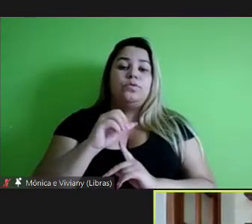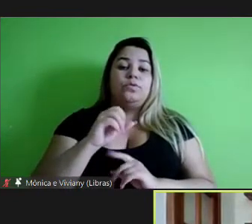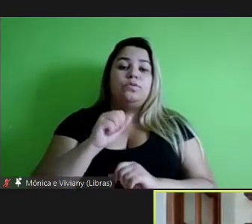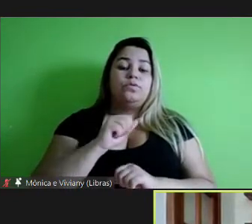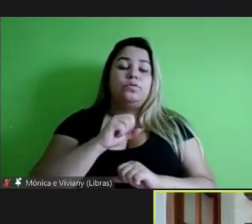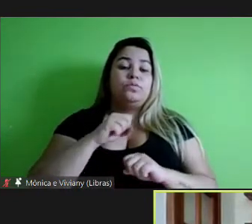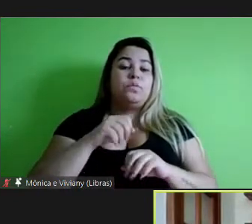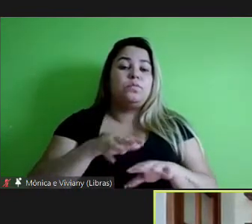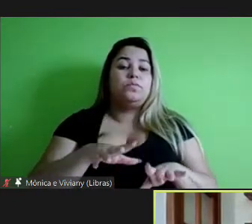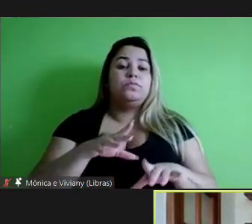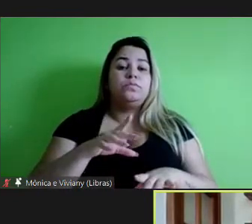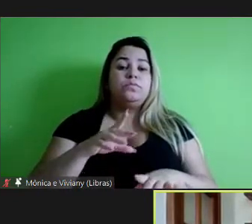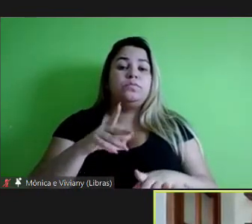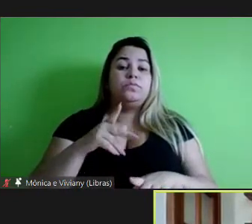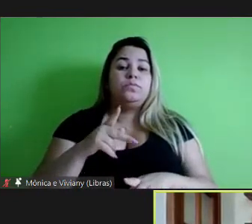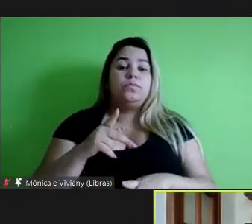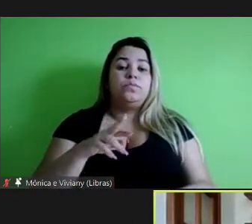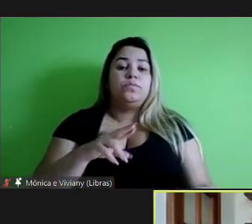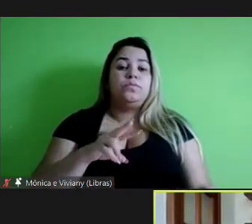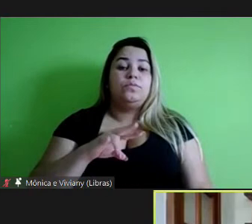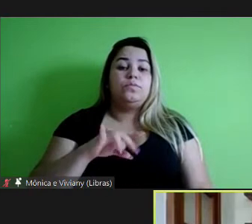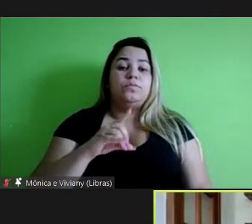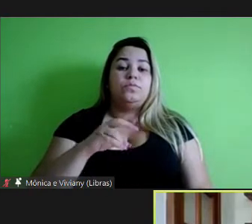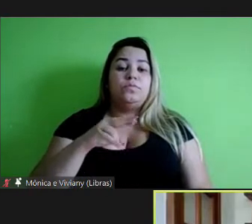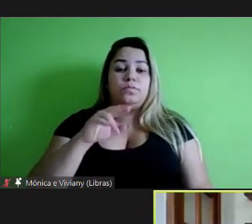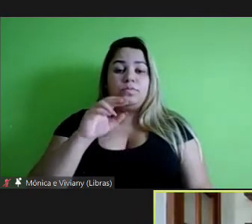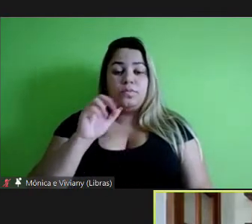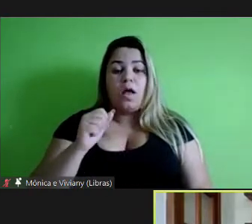to disseminate social prevalence